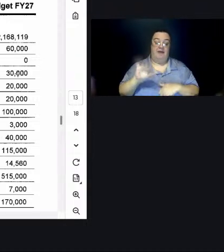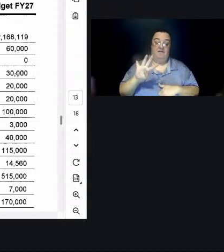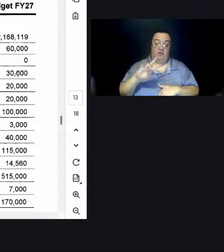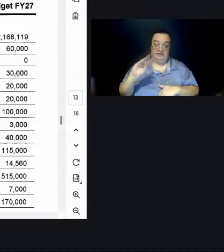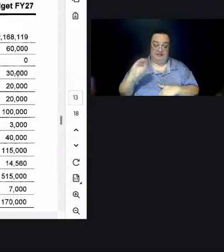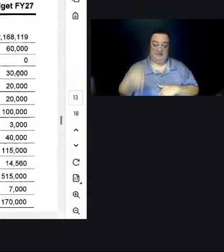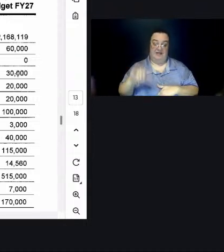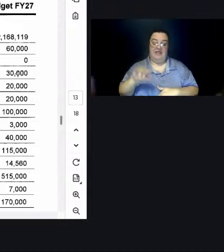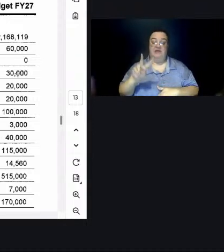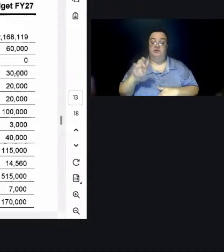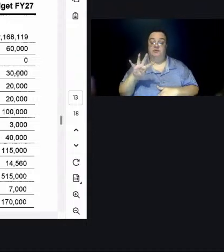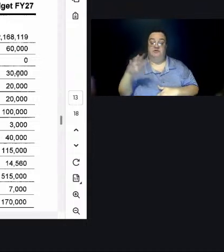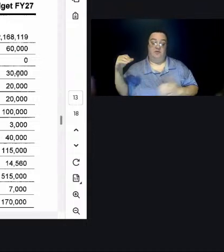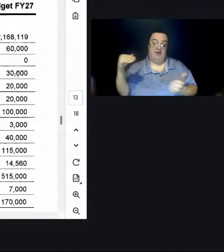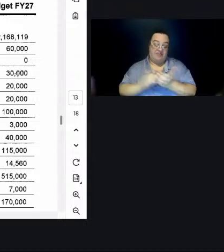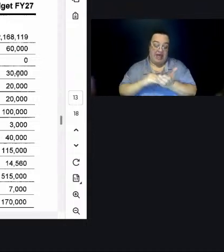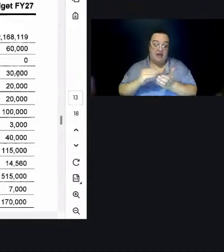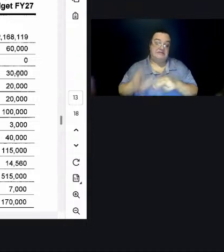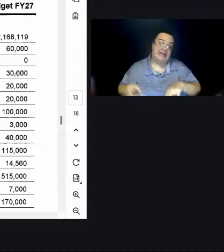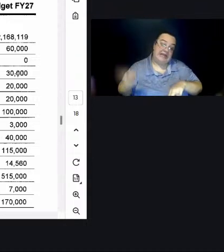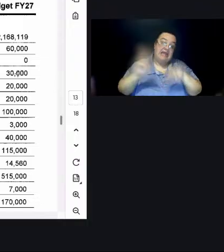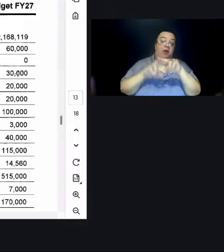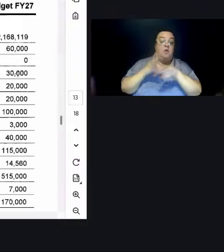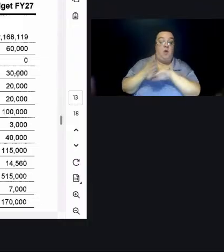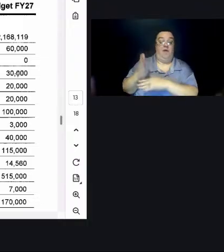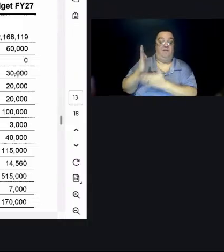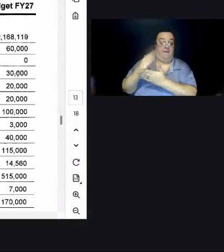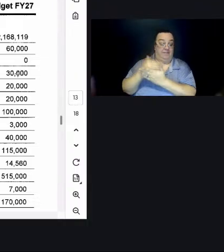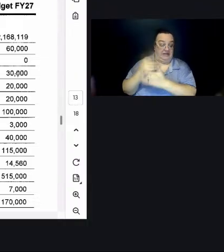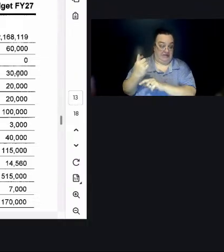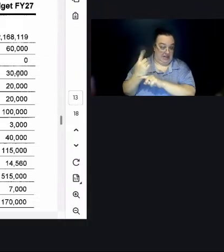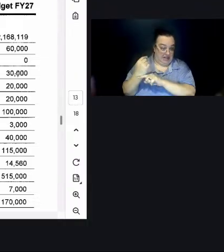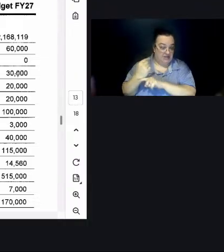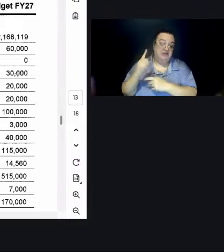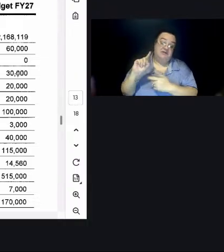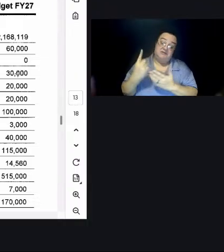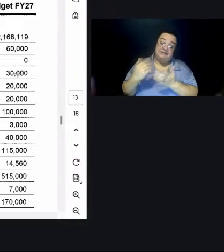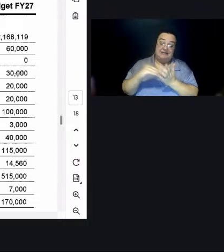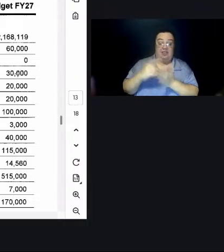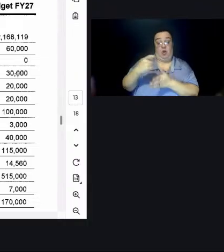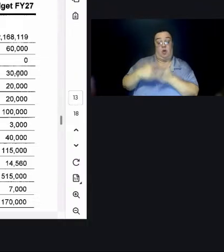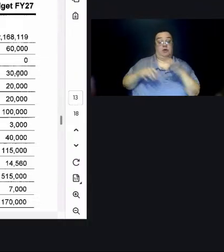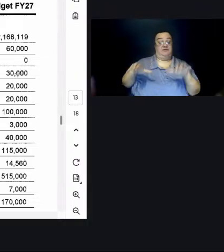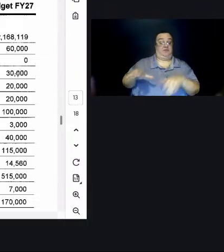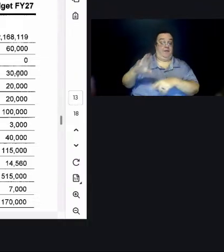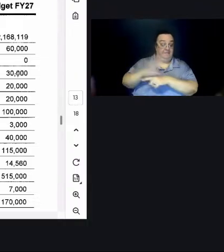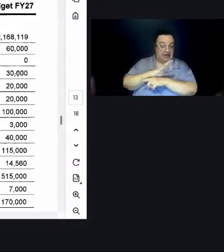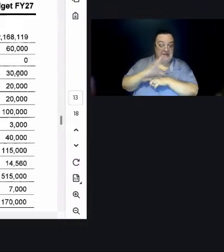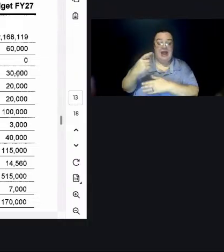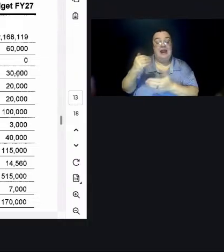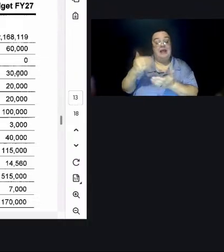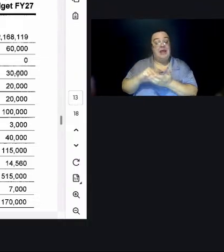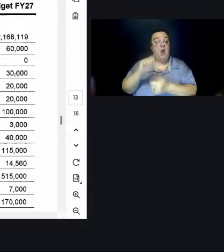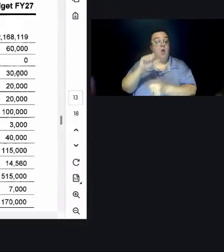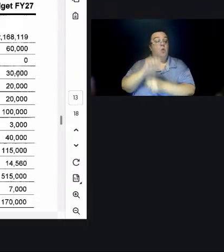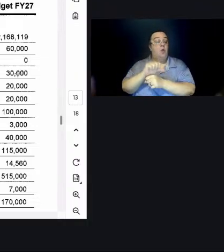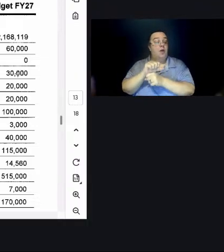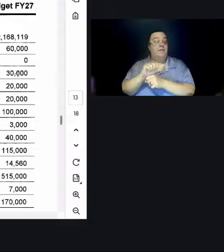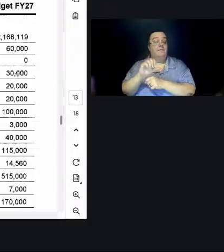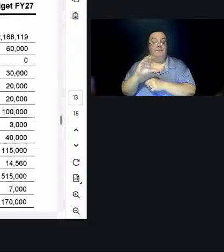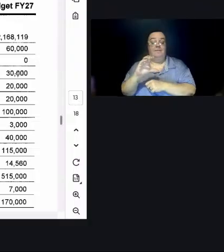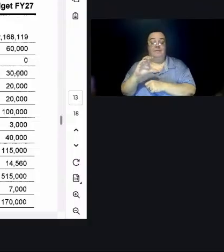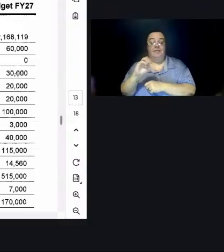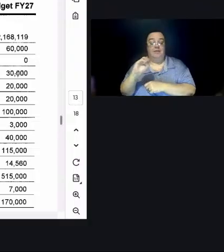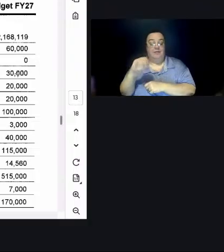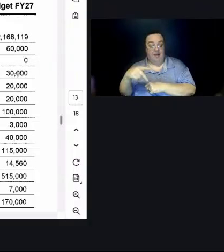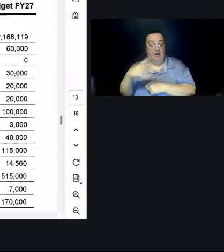was budgeted last year. And just, again, the cost of doing business, and again, workman's comp and payroll taxes, and those increased because